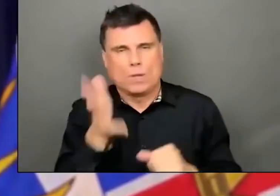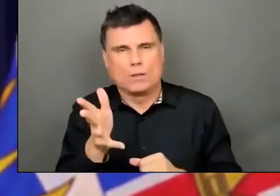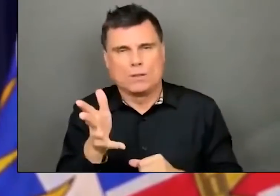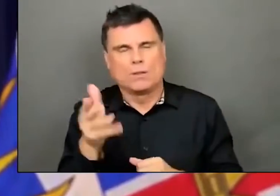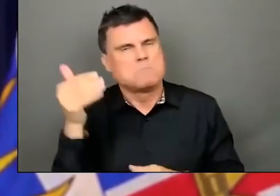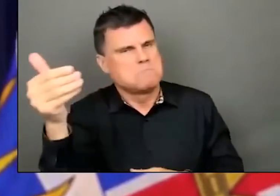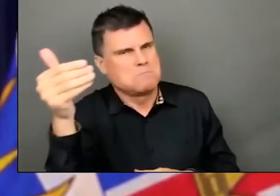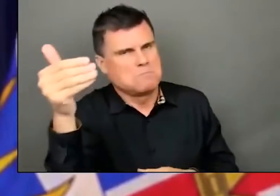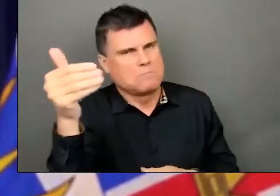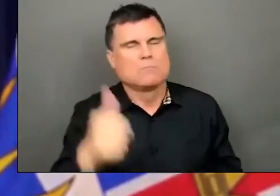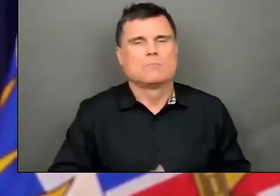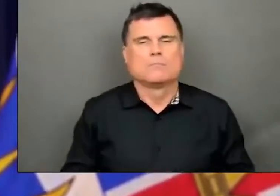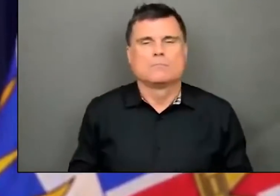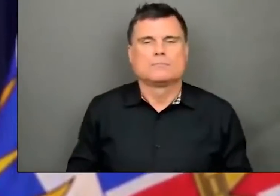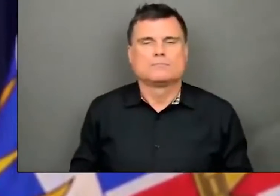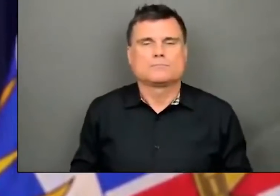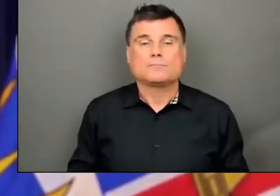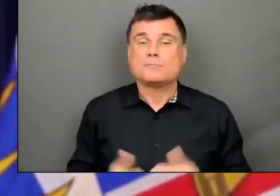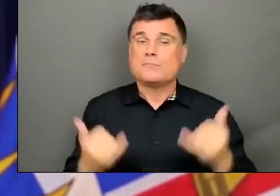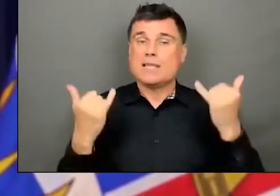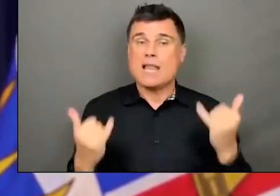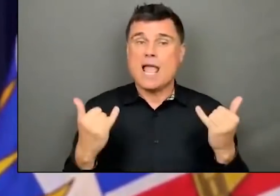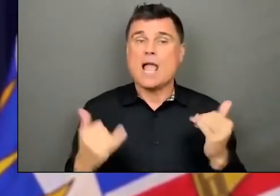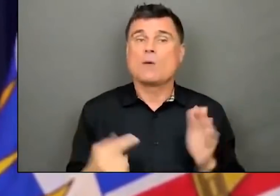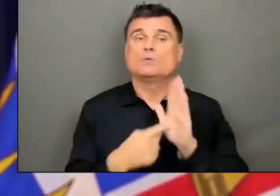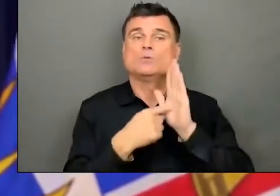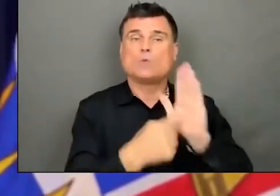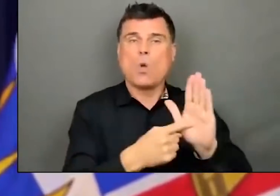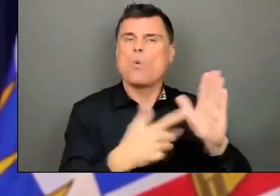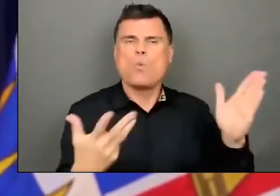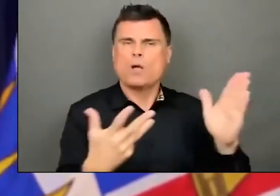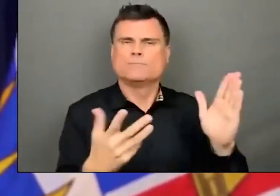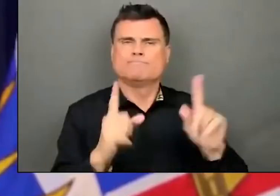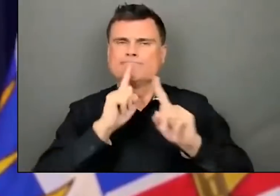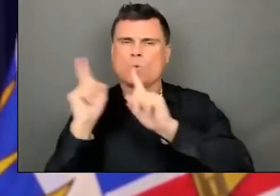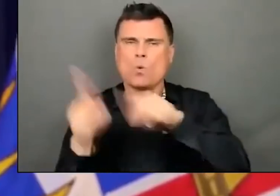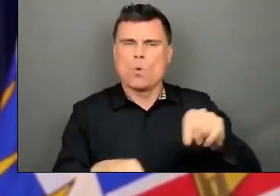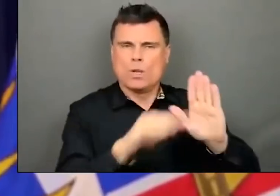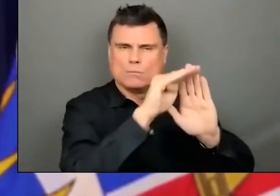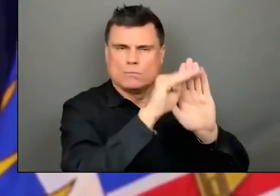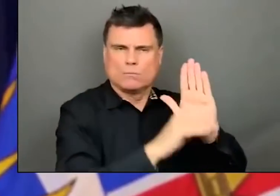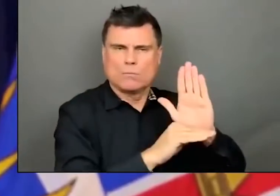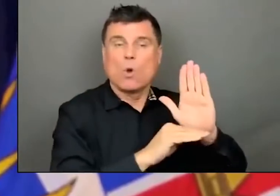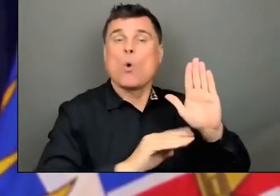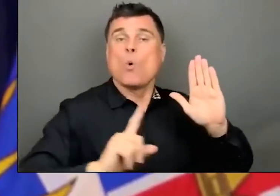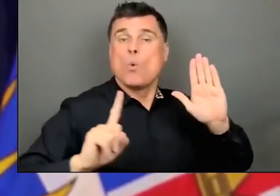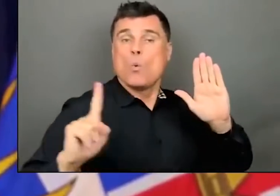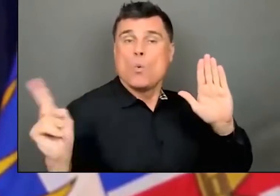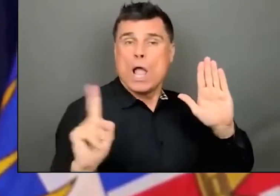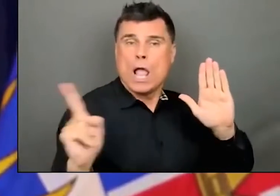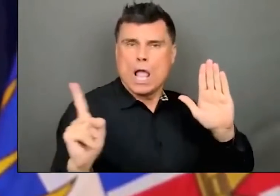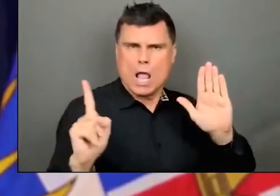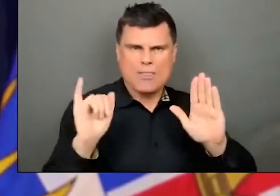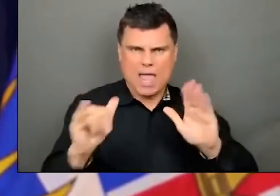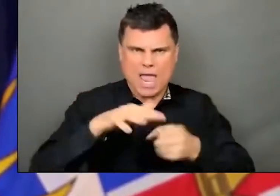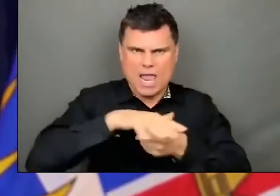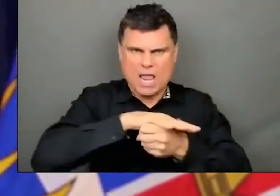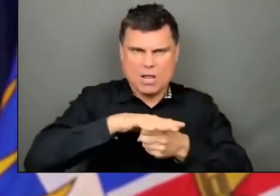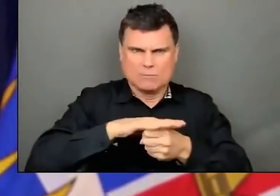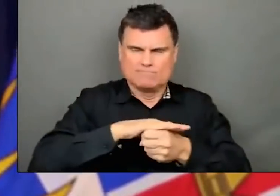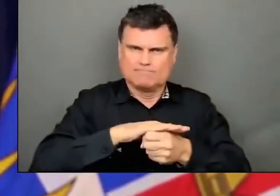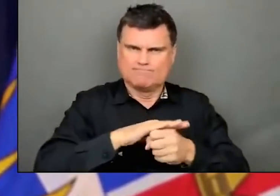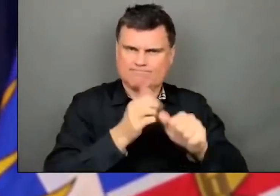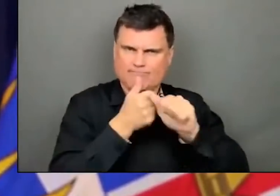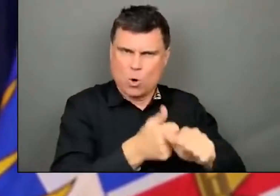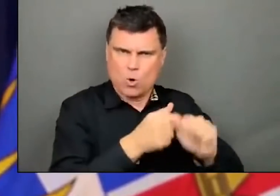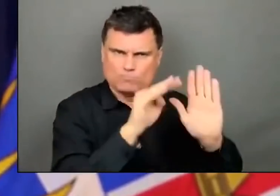required, particularly in some of the clarifying some of the issues around events and gatherings and how important it is